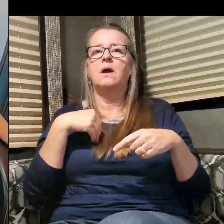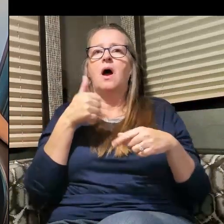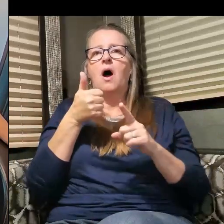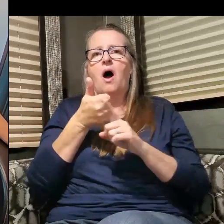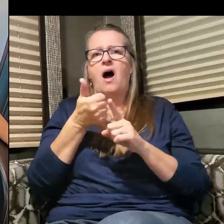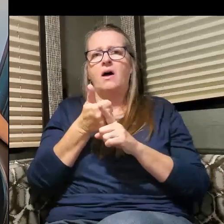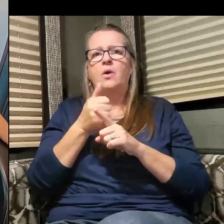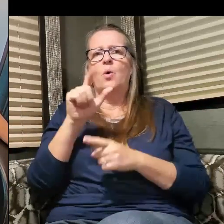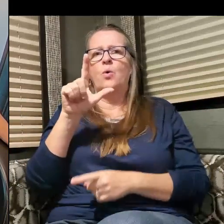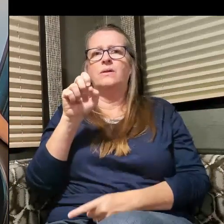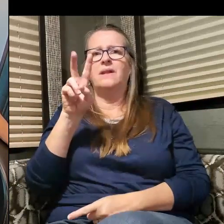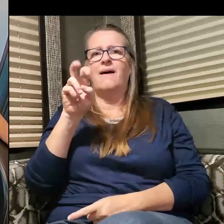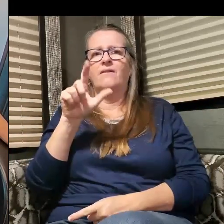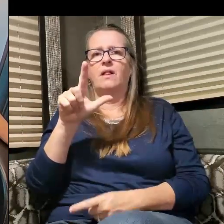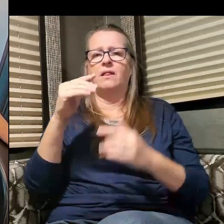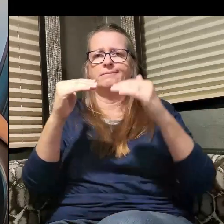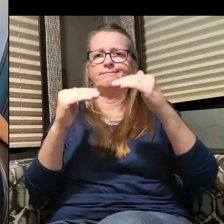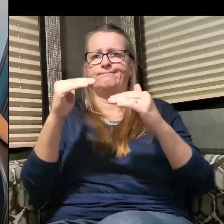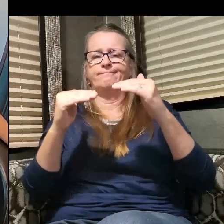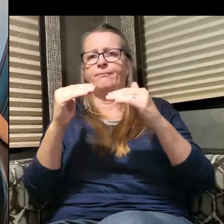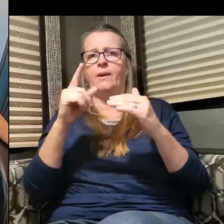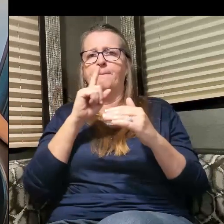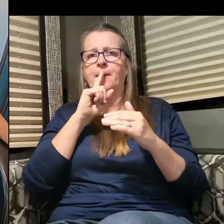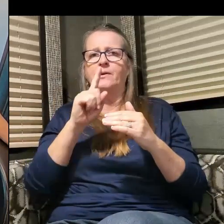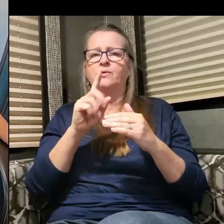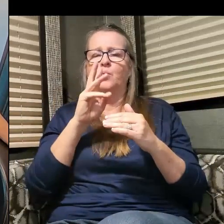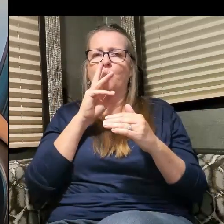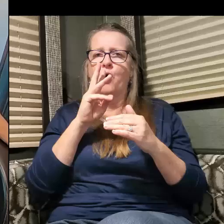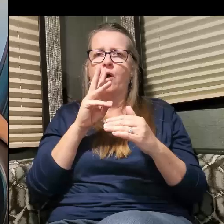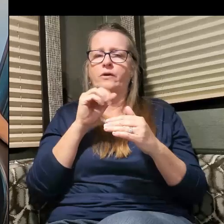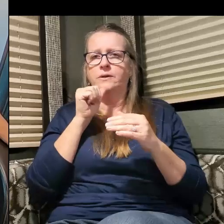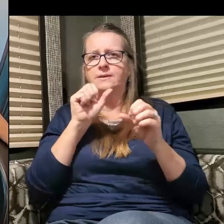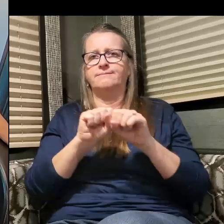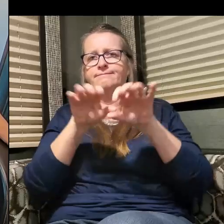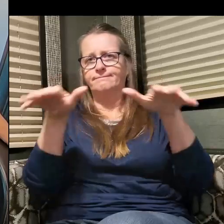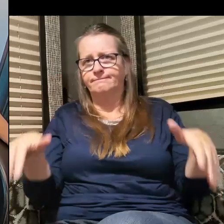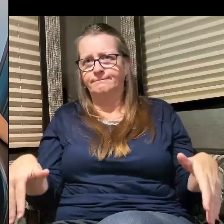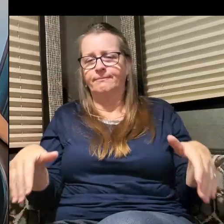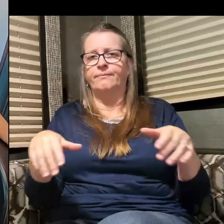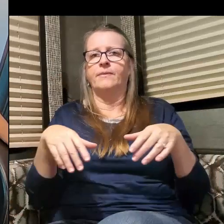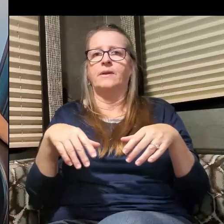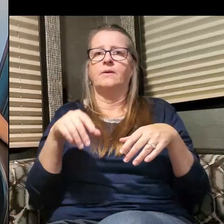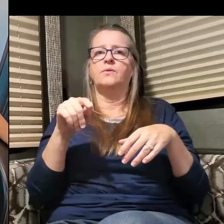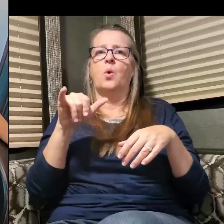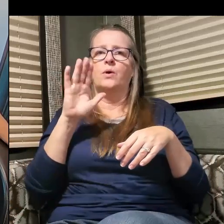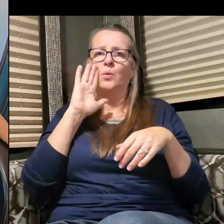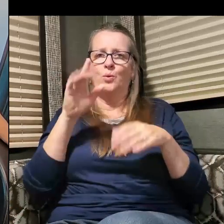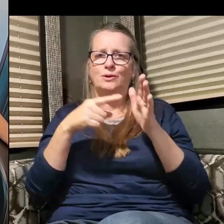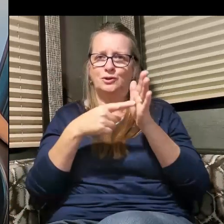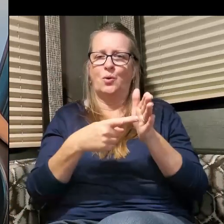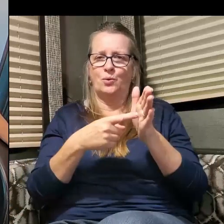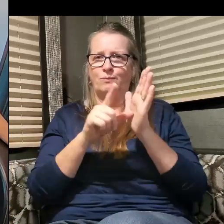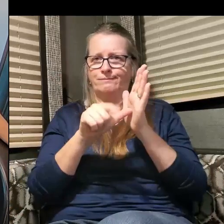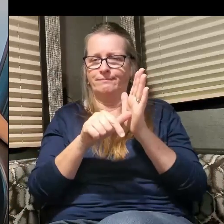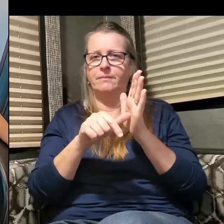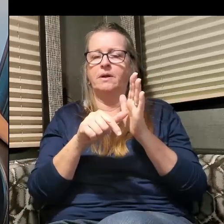an it's called auto leveling gauge that makes sure that the water doesn't overflow. And Tony will show that to